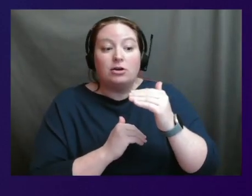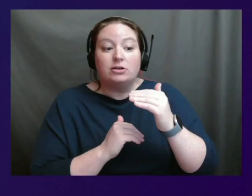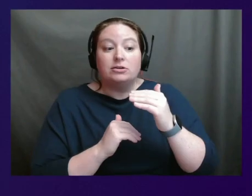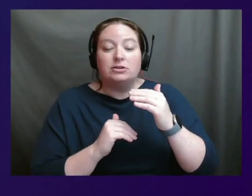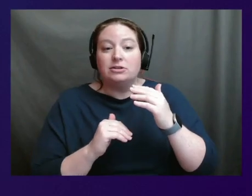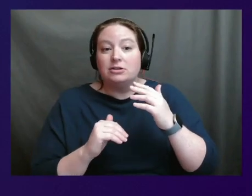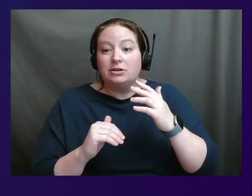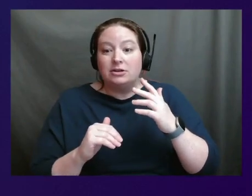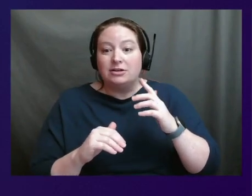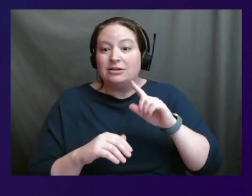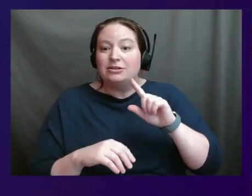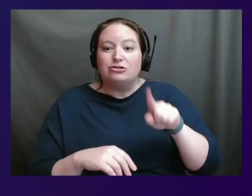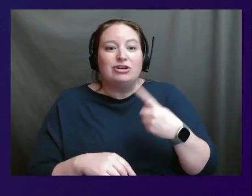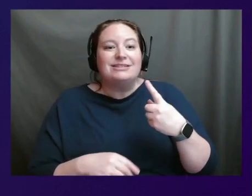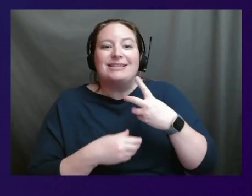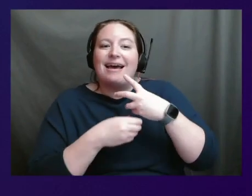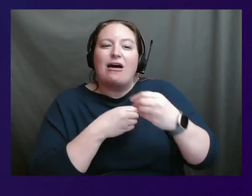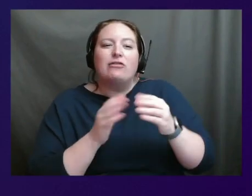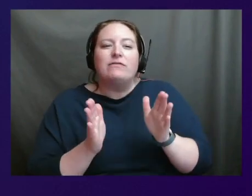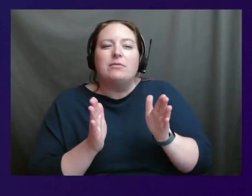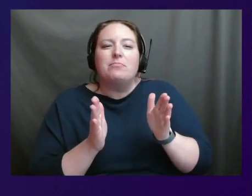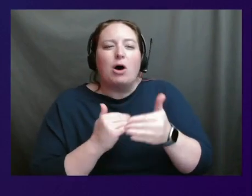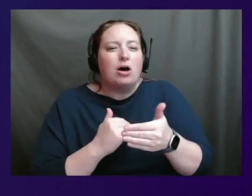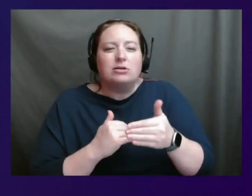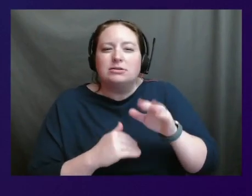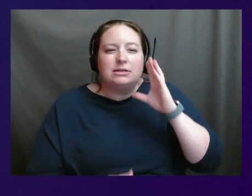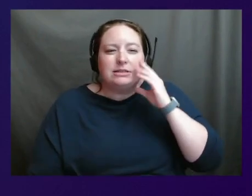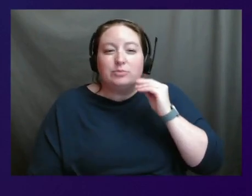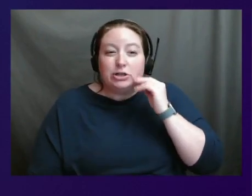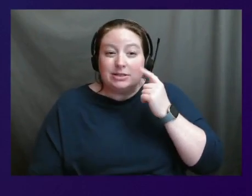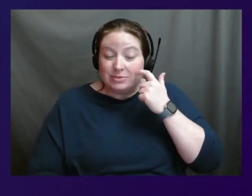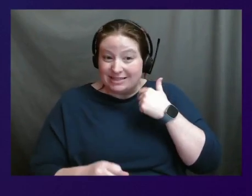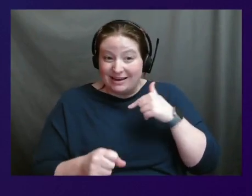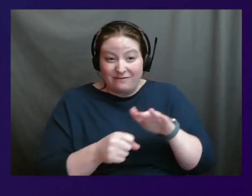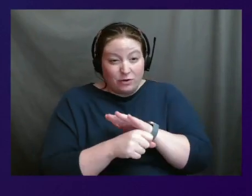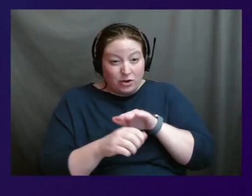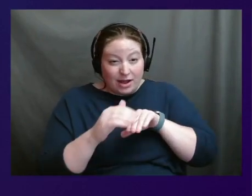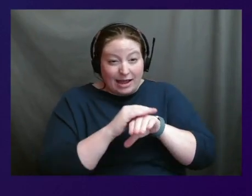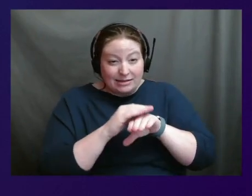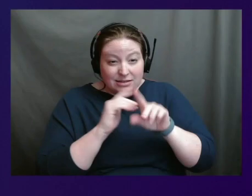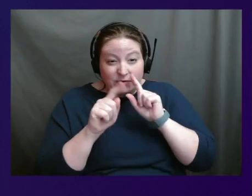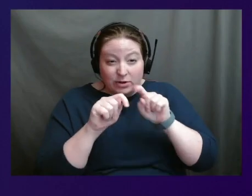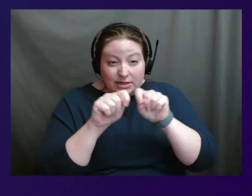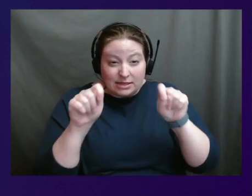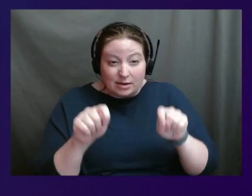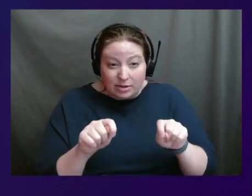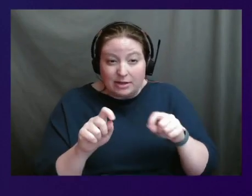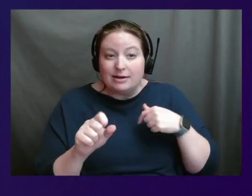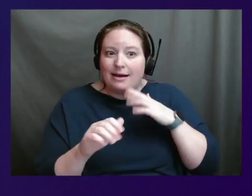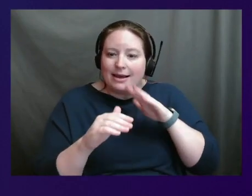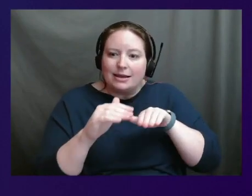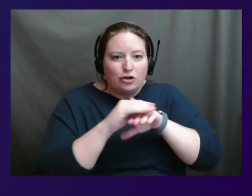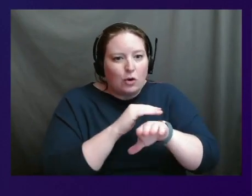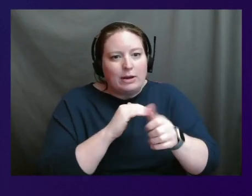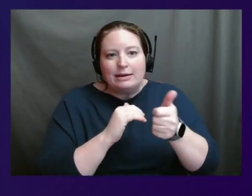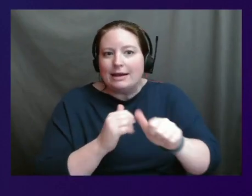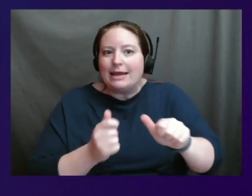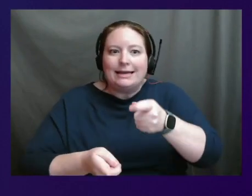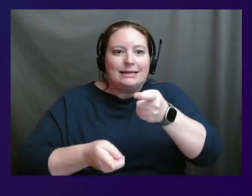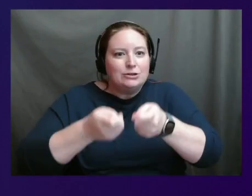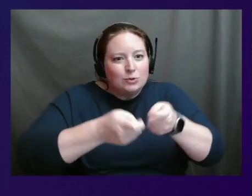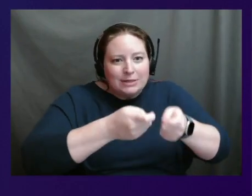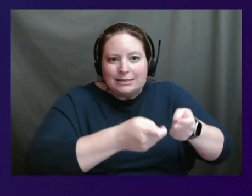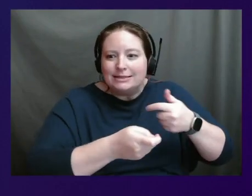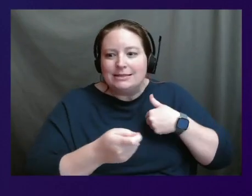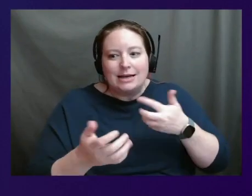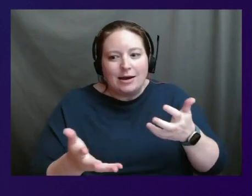do for you. And because I have full access to the template, I can go in there and make any tweaks that I want. As